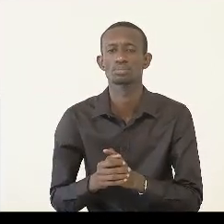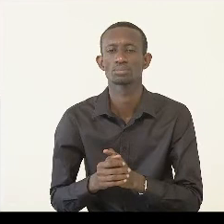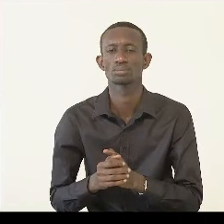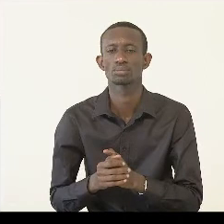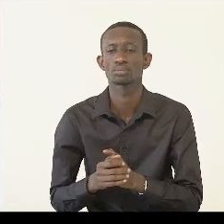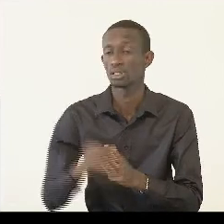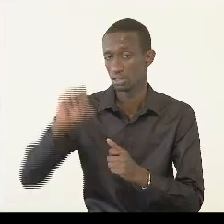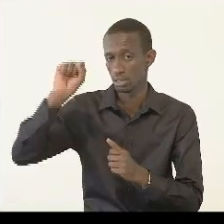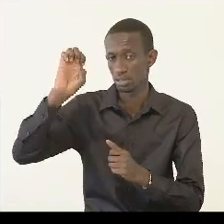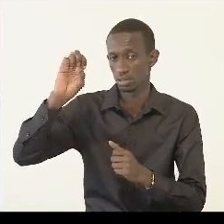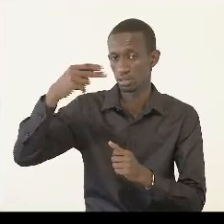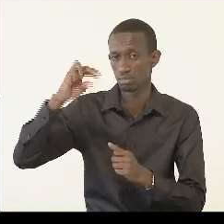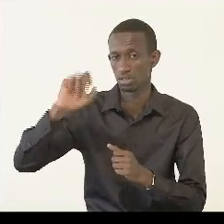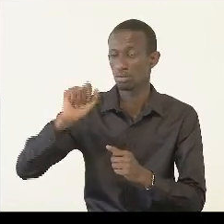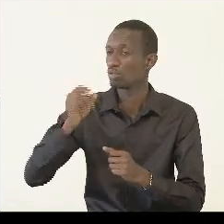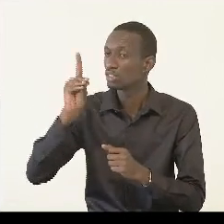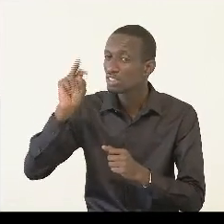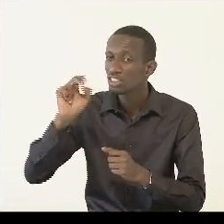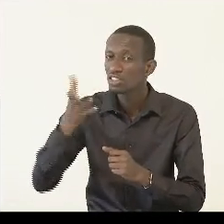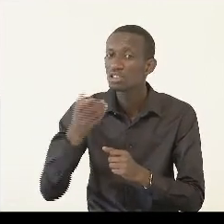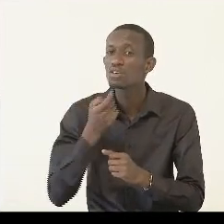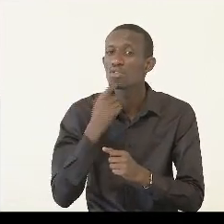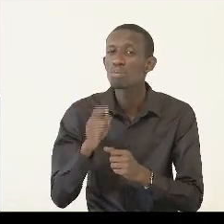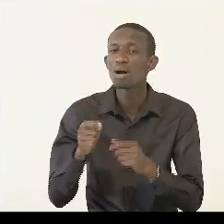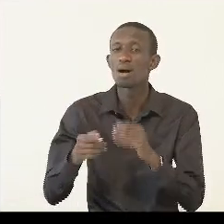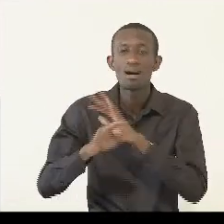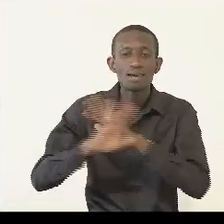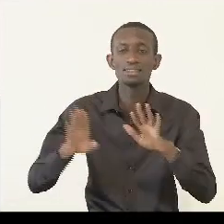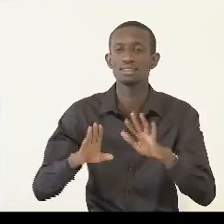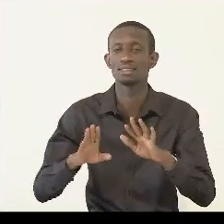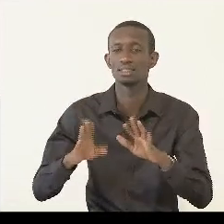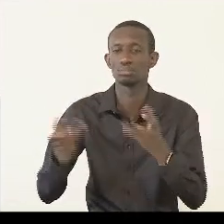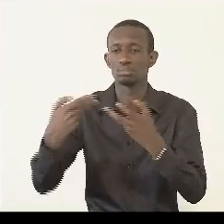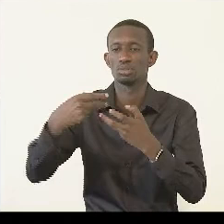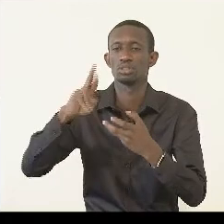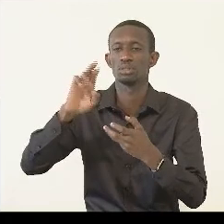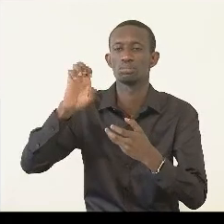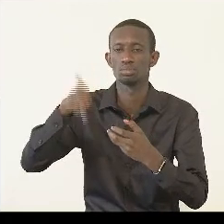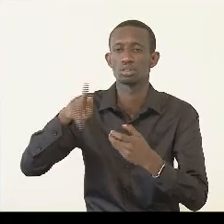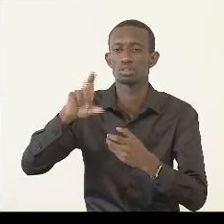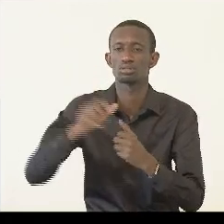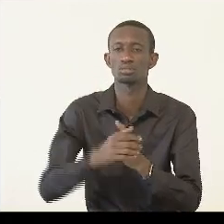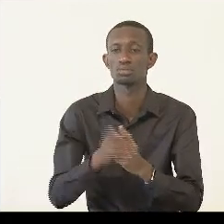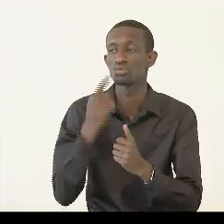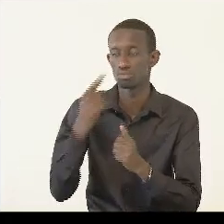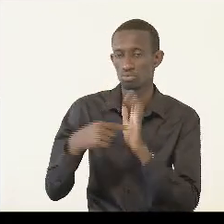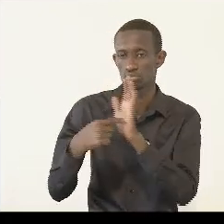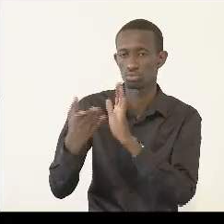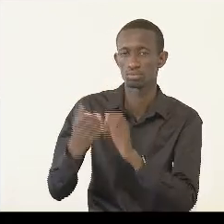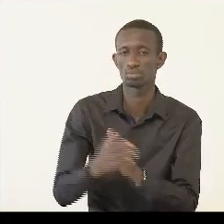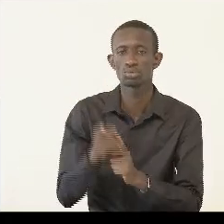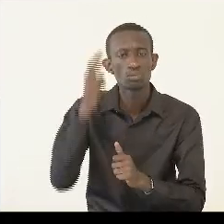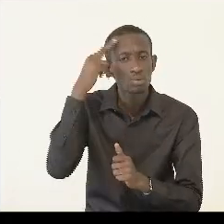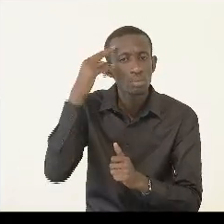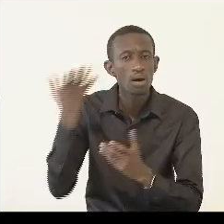to be replicated. Oh, I love this. Show the process that the segment will go through during replication. Remember the sum up after the